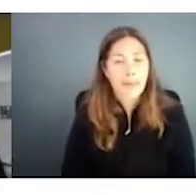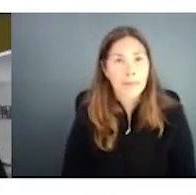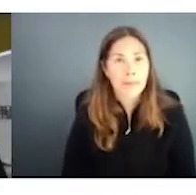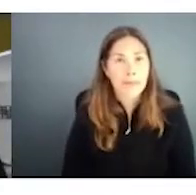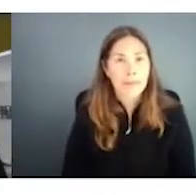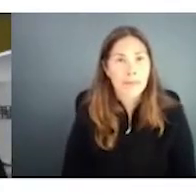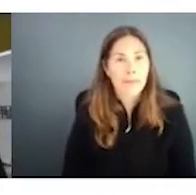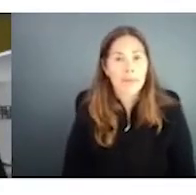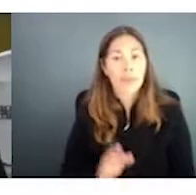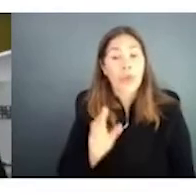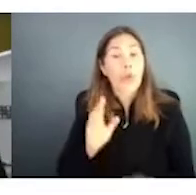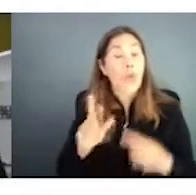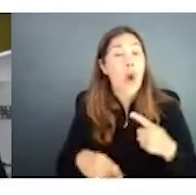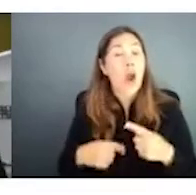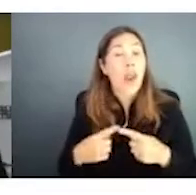How about